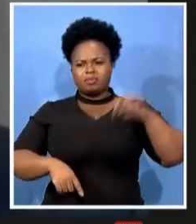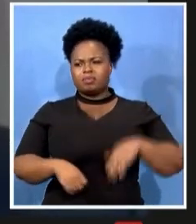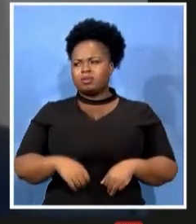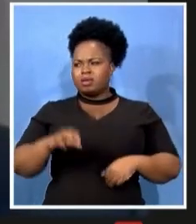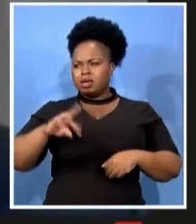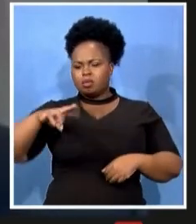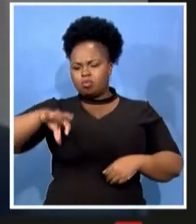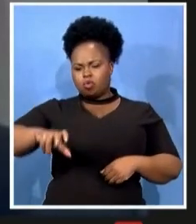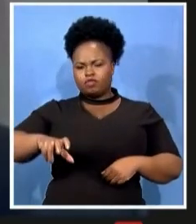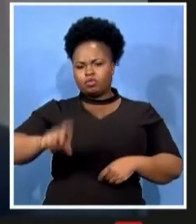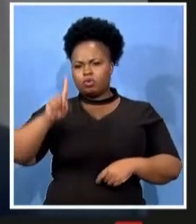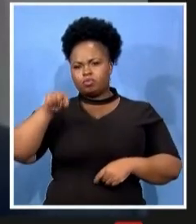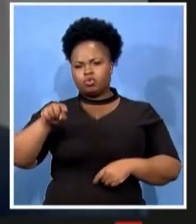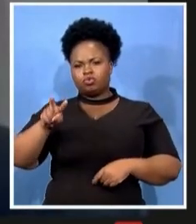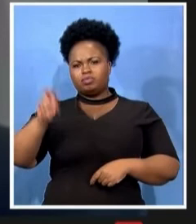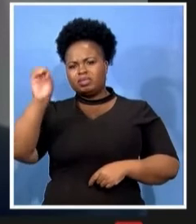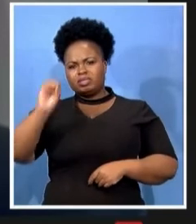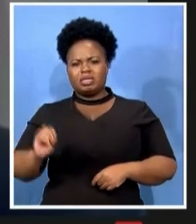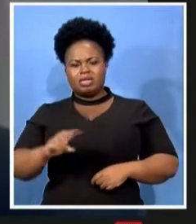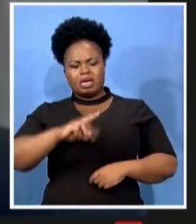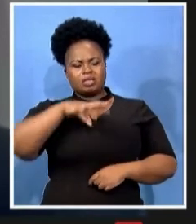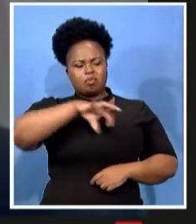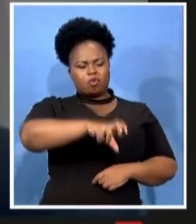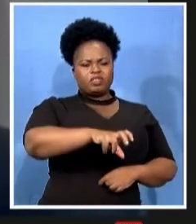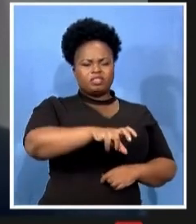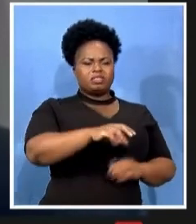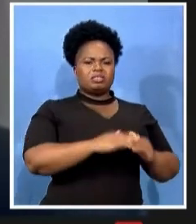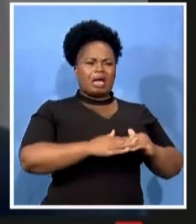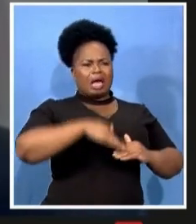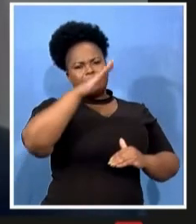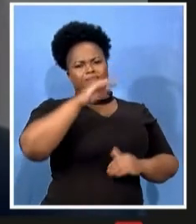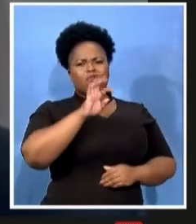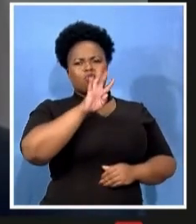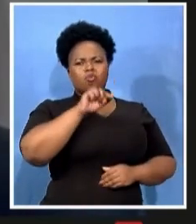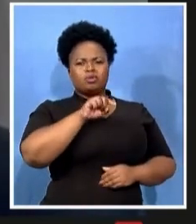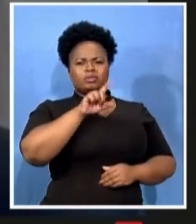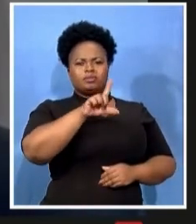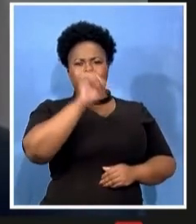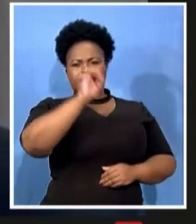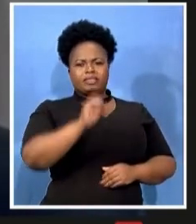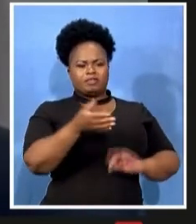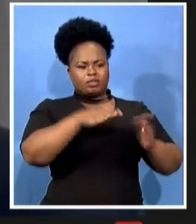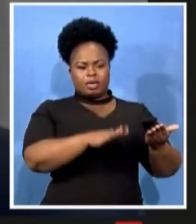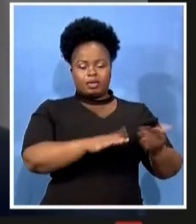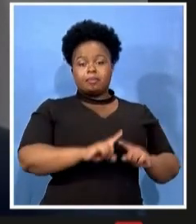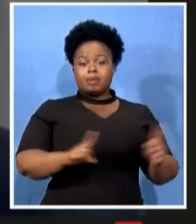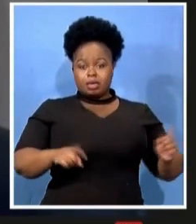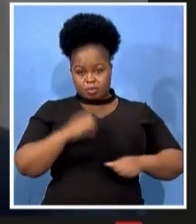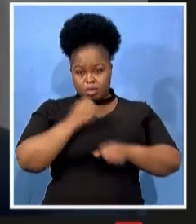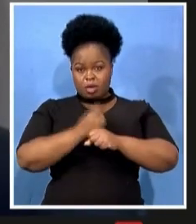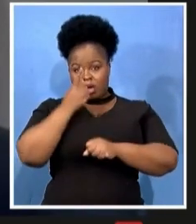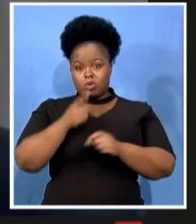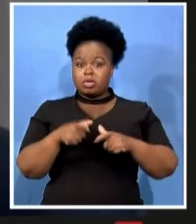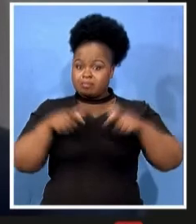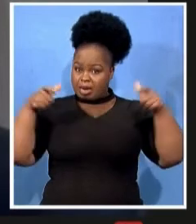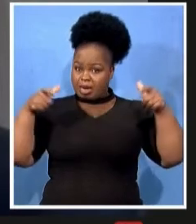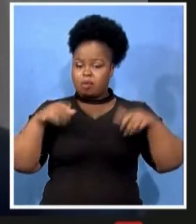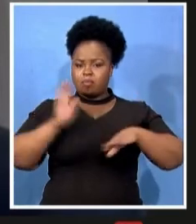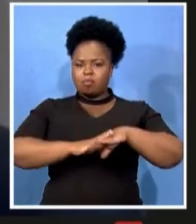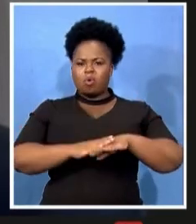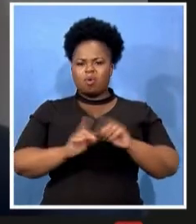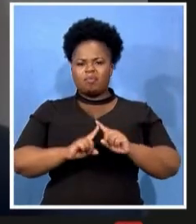to 4.7%. But in terms of the numbers, Gauteng with its big numbers having a lower fatality